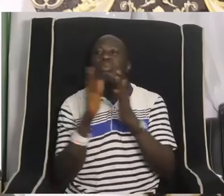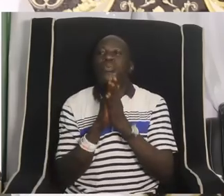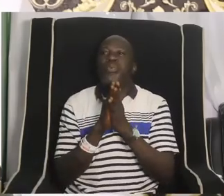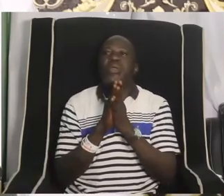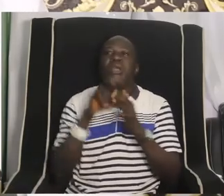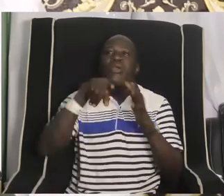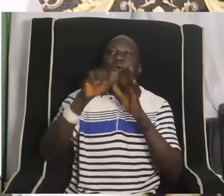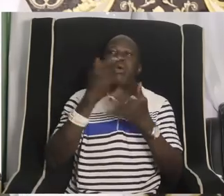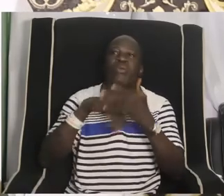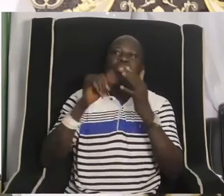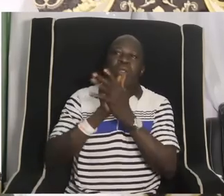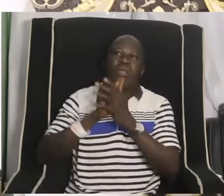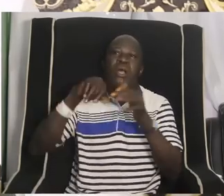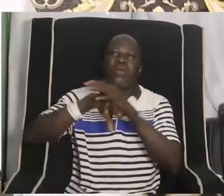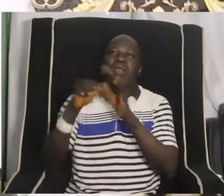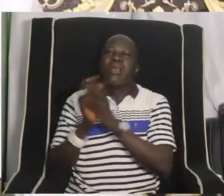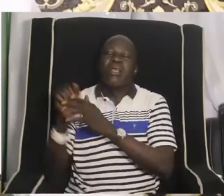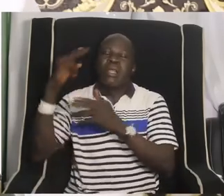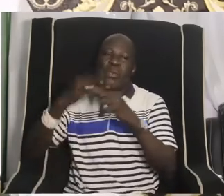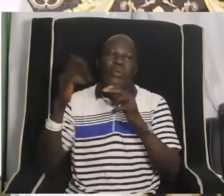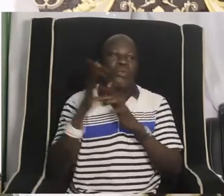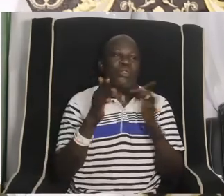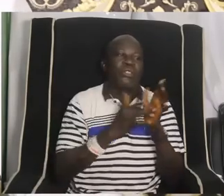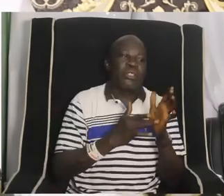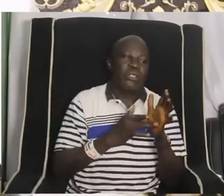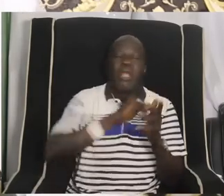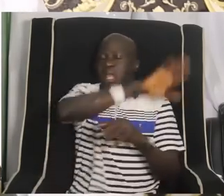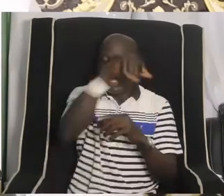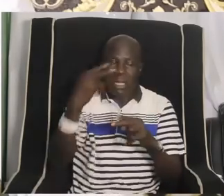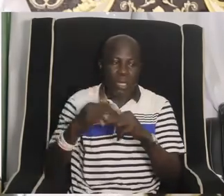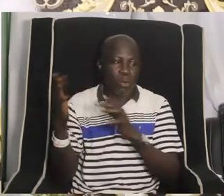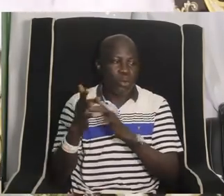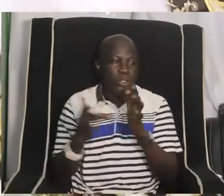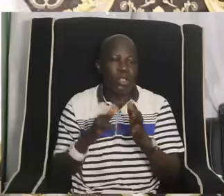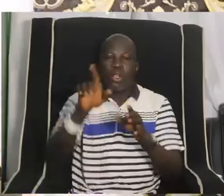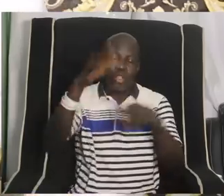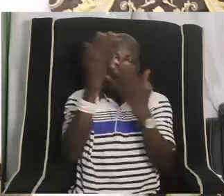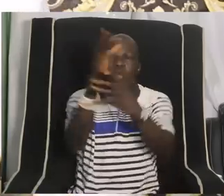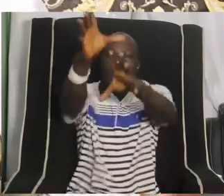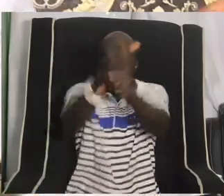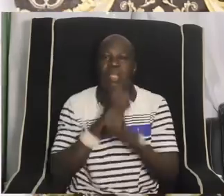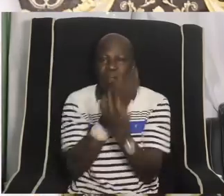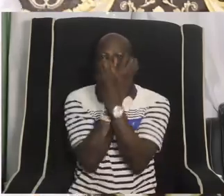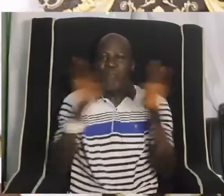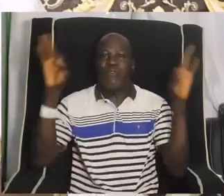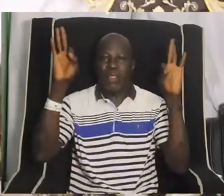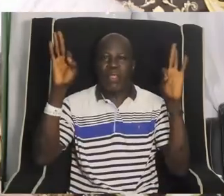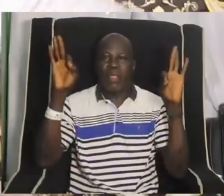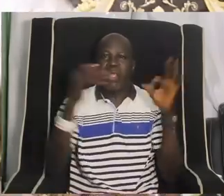26th, 27th, and 28th. We want to pray. You need to be free. Yeah, brakataya. In the name of Jesus. In the name of Jesus. Oh, by to see